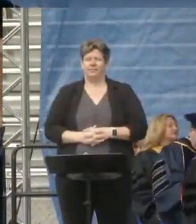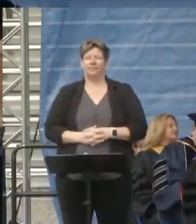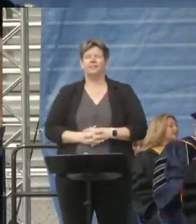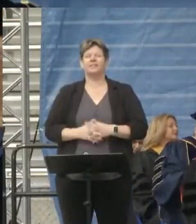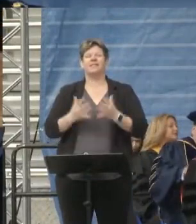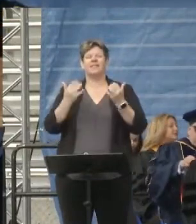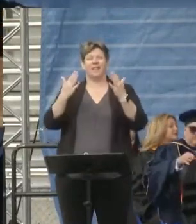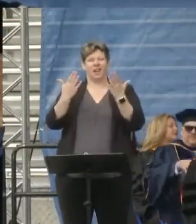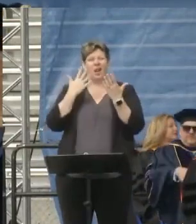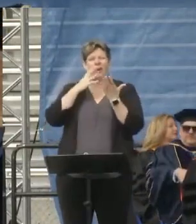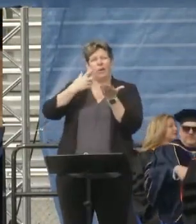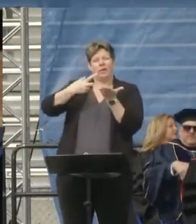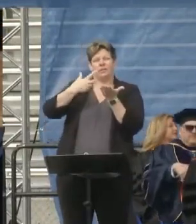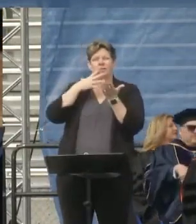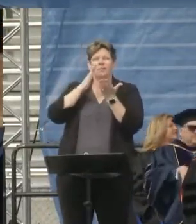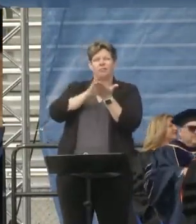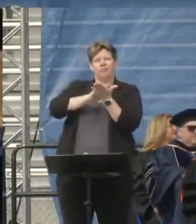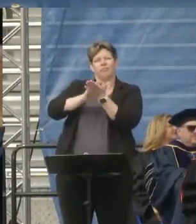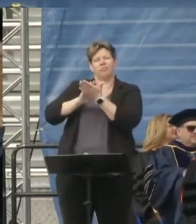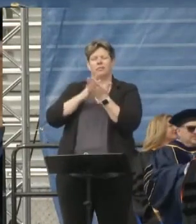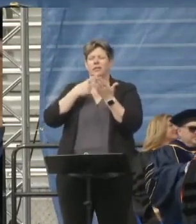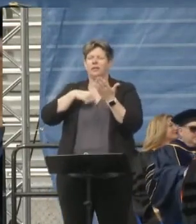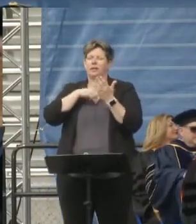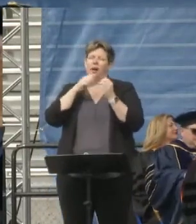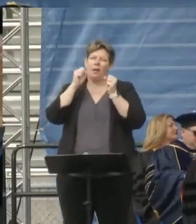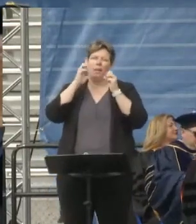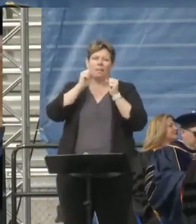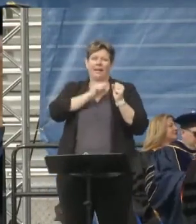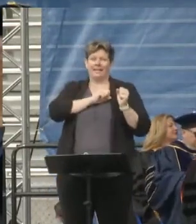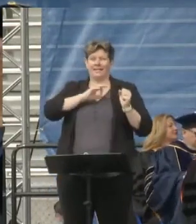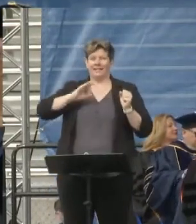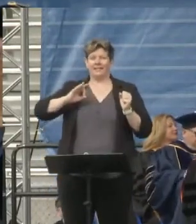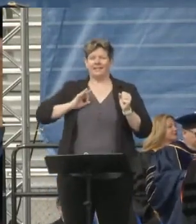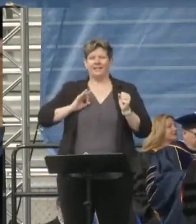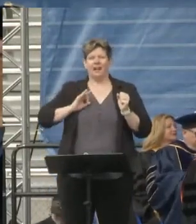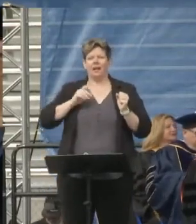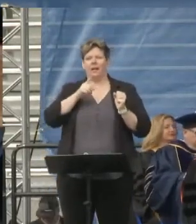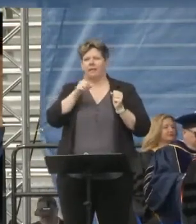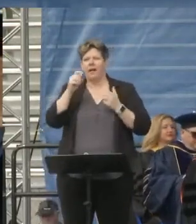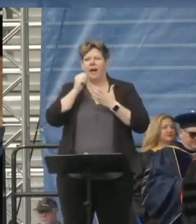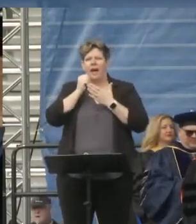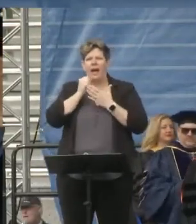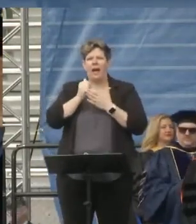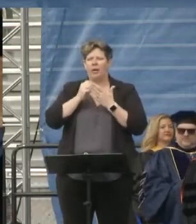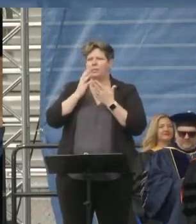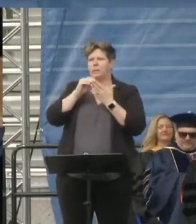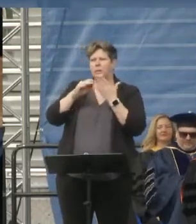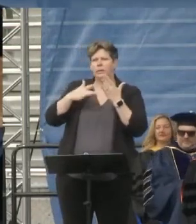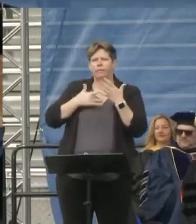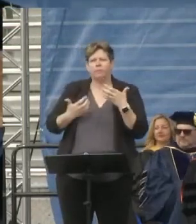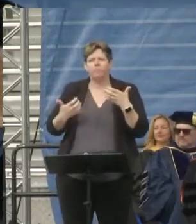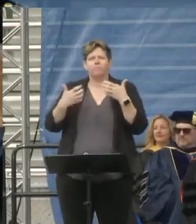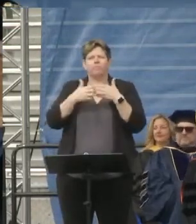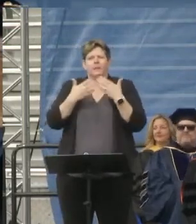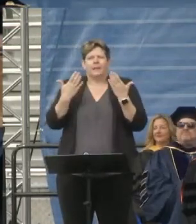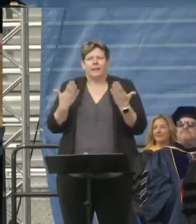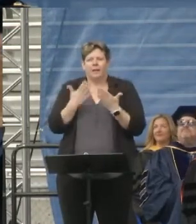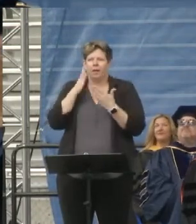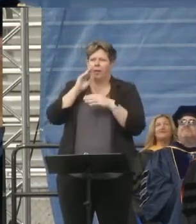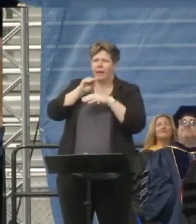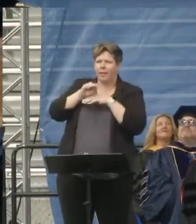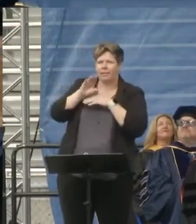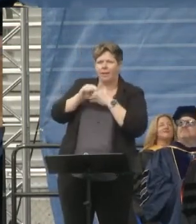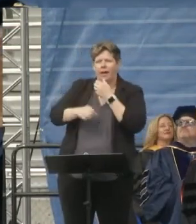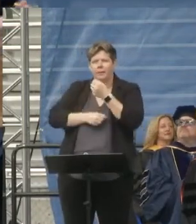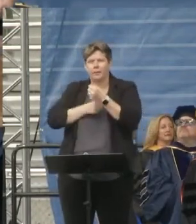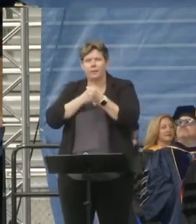Second, we recognize our remarkable and dedicated staff. They helped you find your place here. They advised you, supported you, and